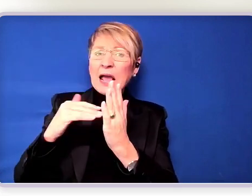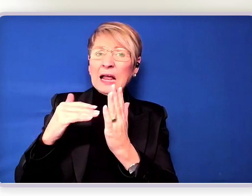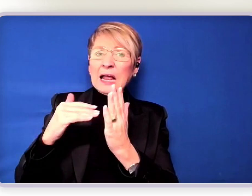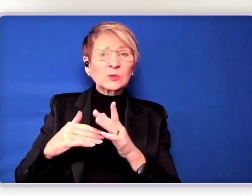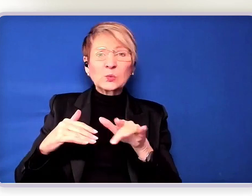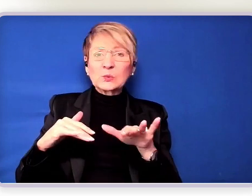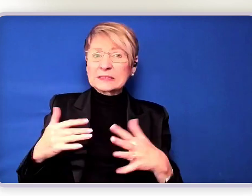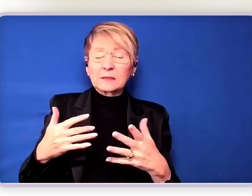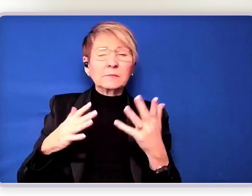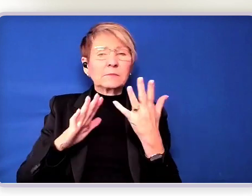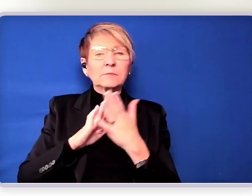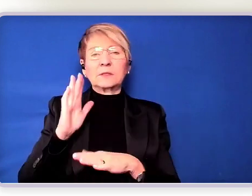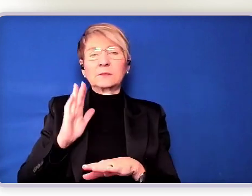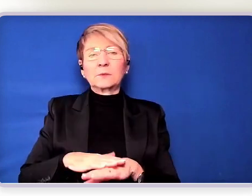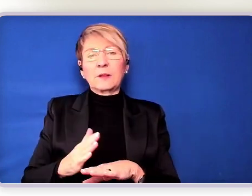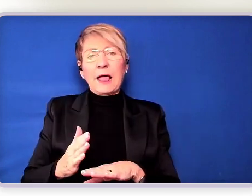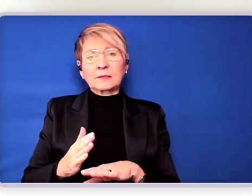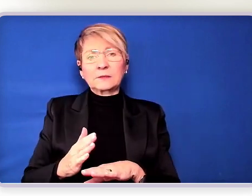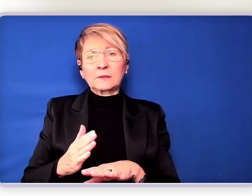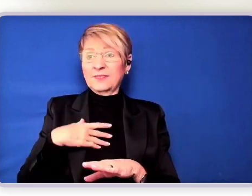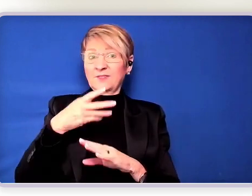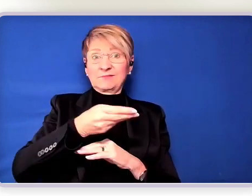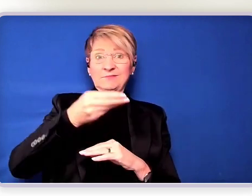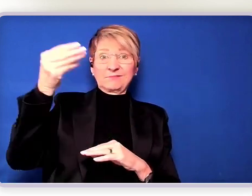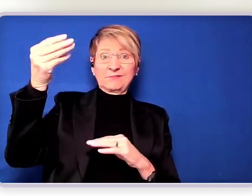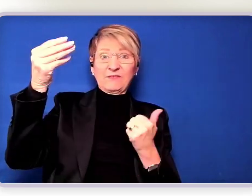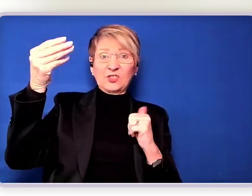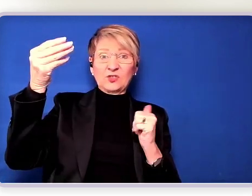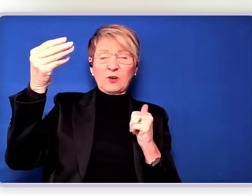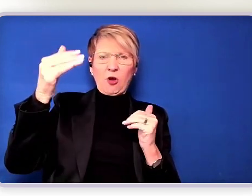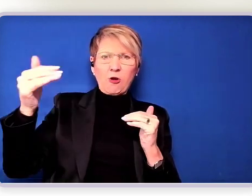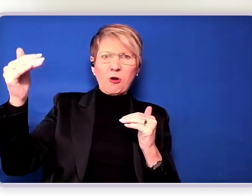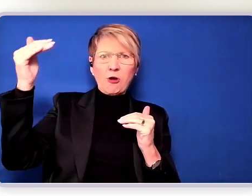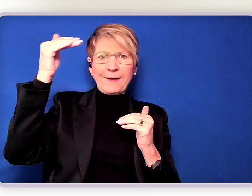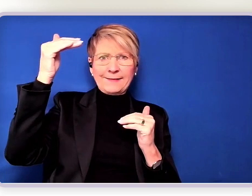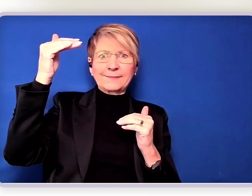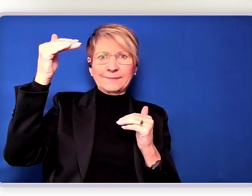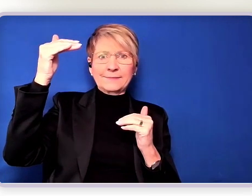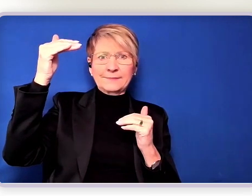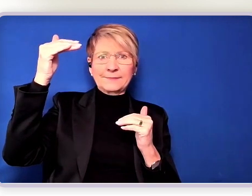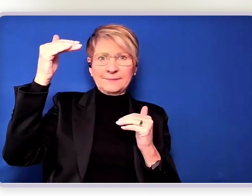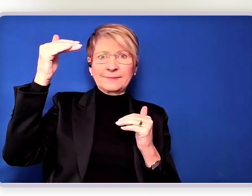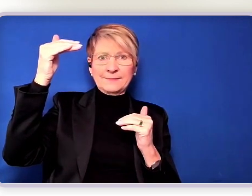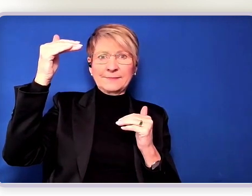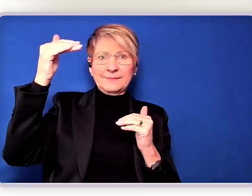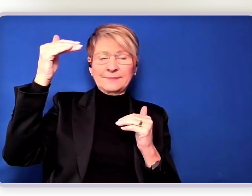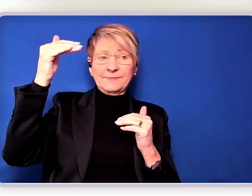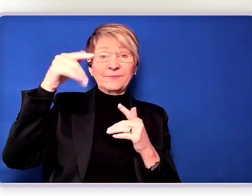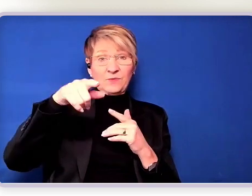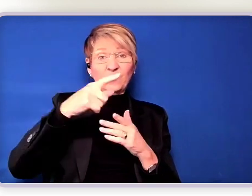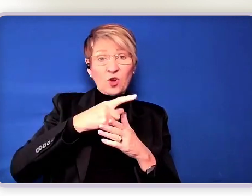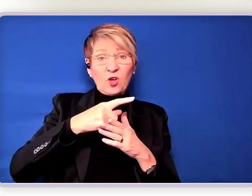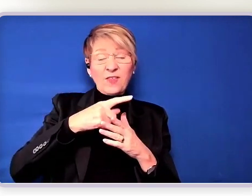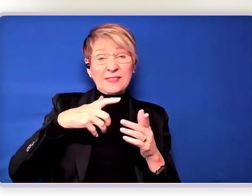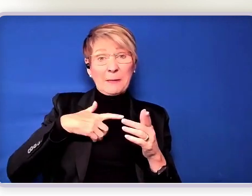to add things, because after you've lodged, you're only allowed, the complaint at